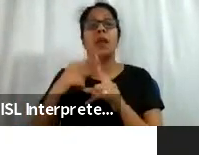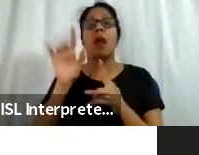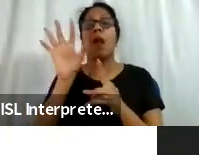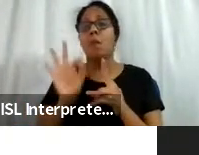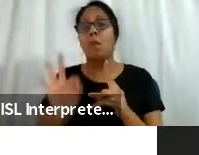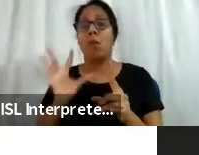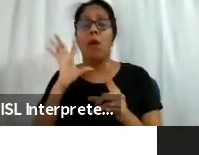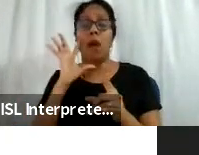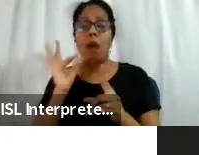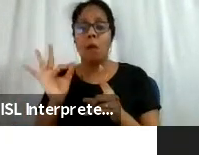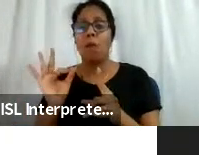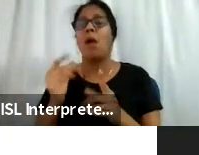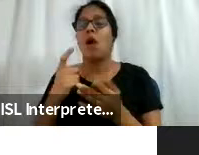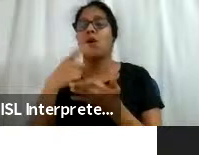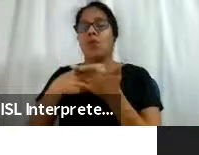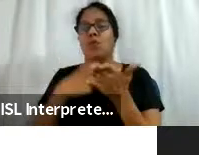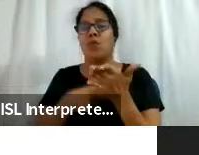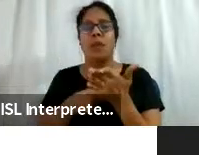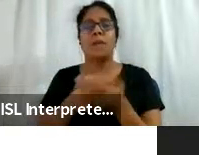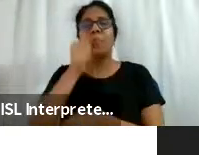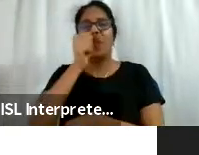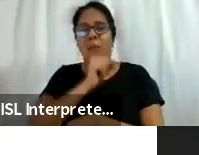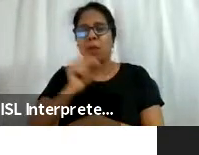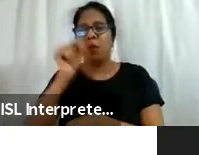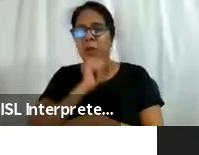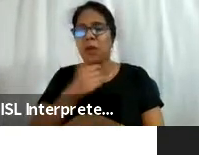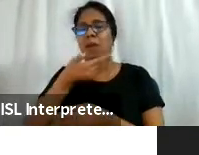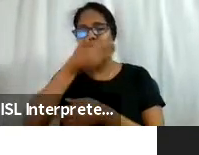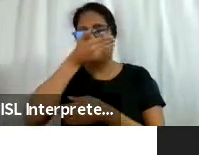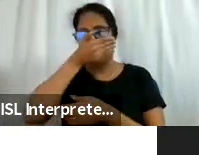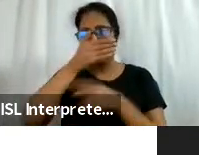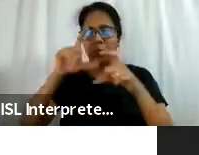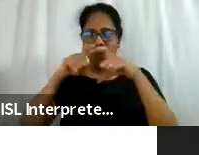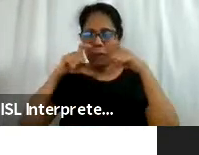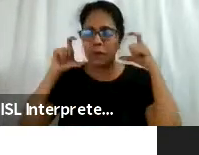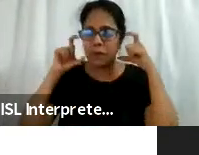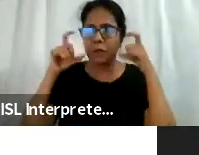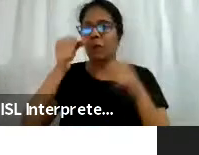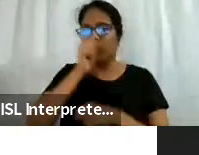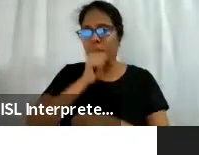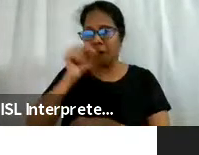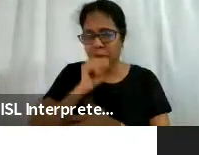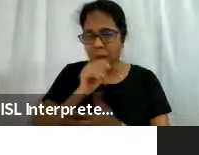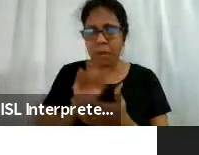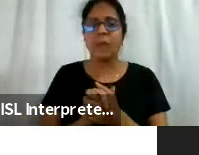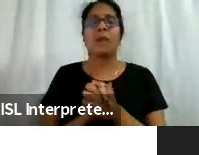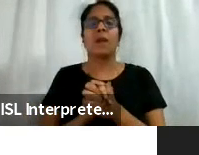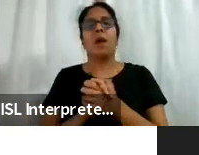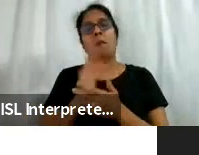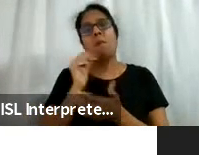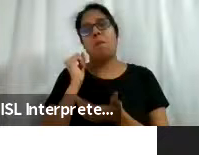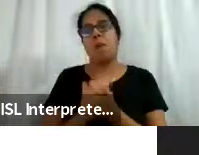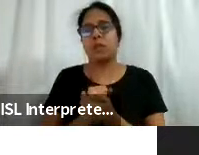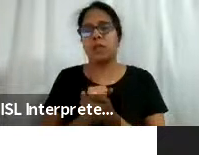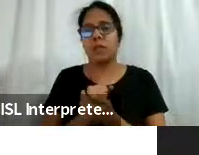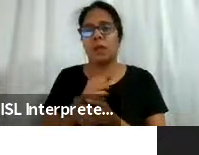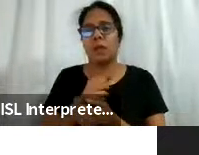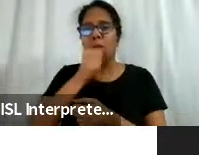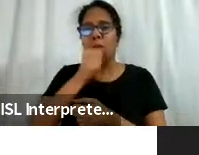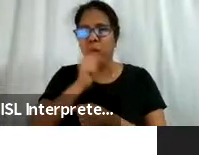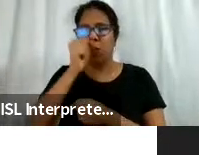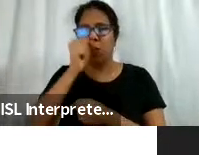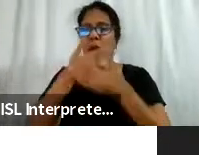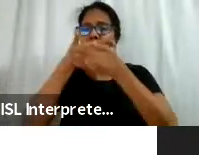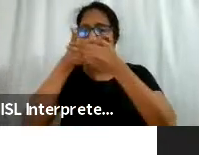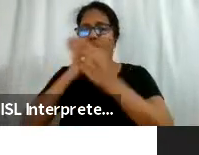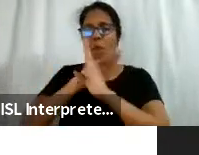sneeze with something which covers your face and your mouth, of course the mask. Then if you have to cough or